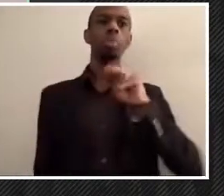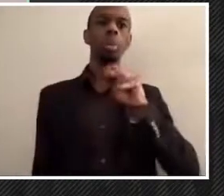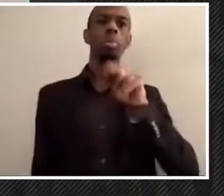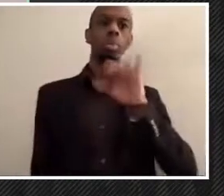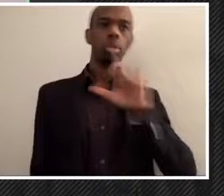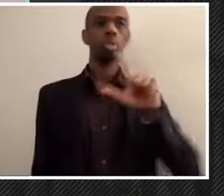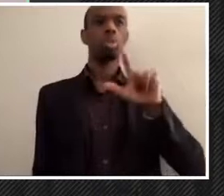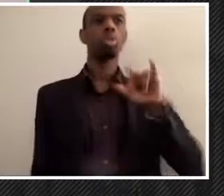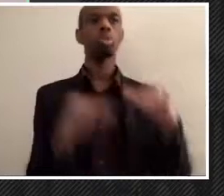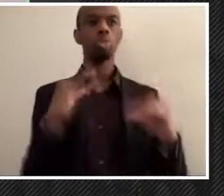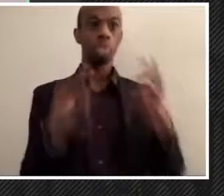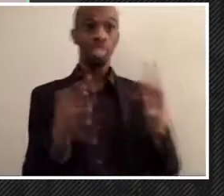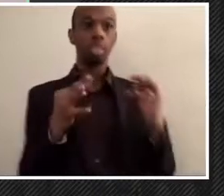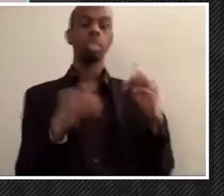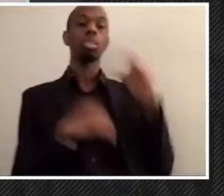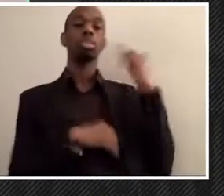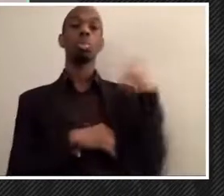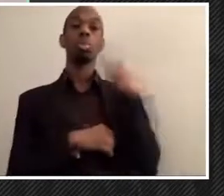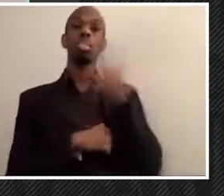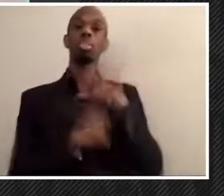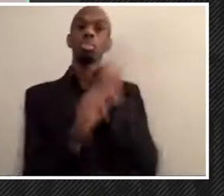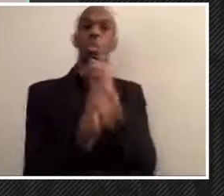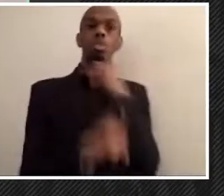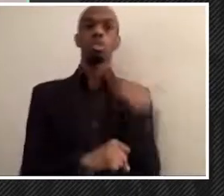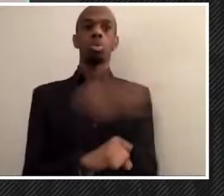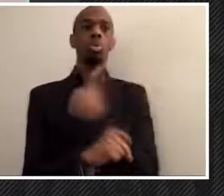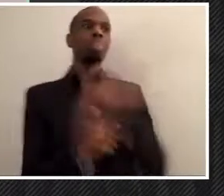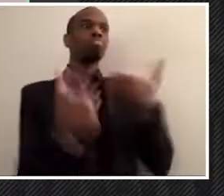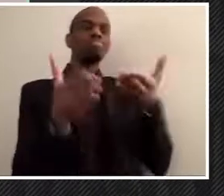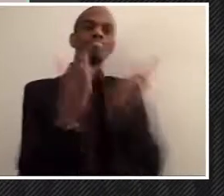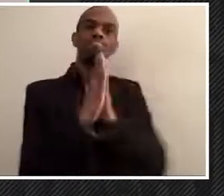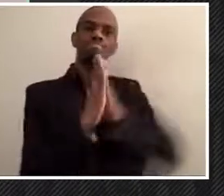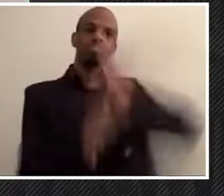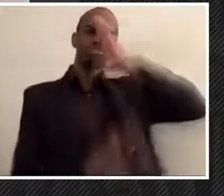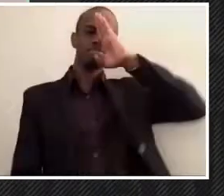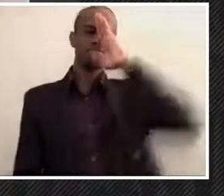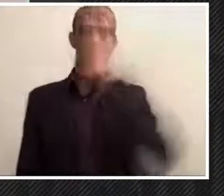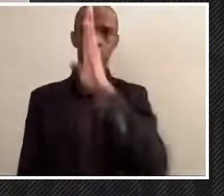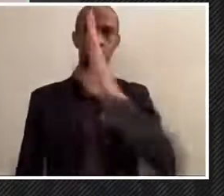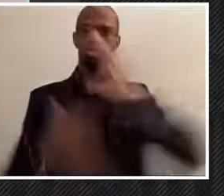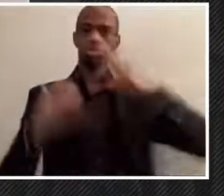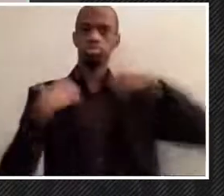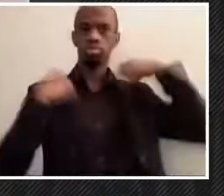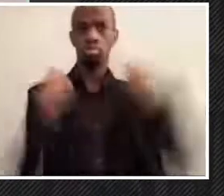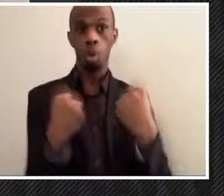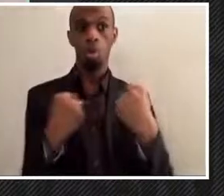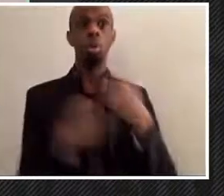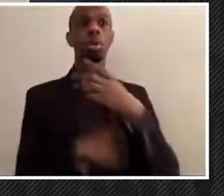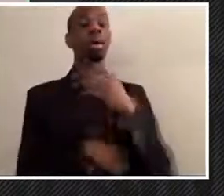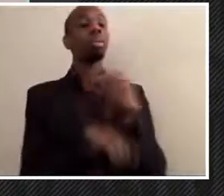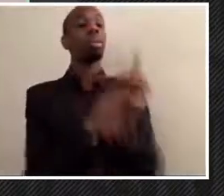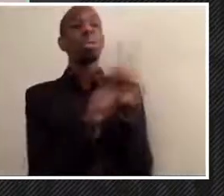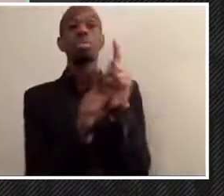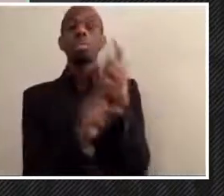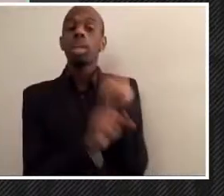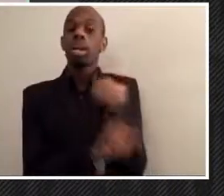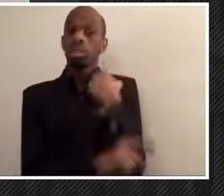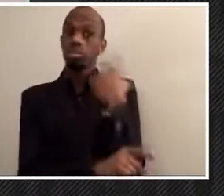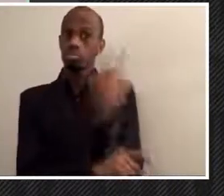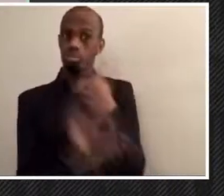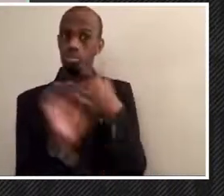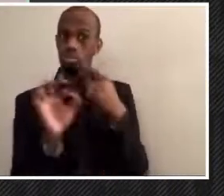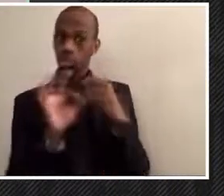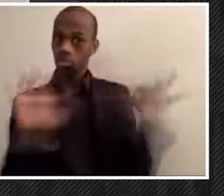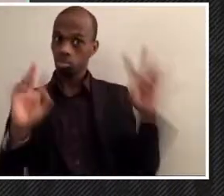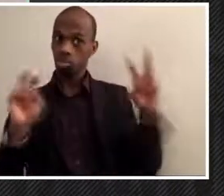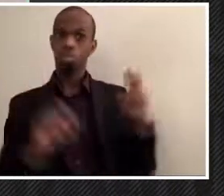in our ask, but also, you know, I've often said, if we're going to say no to something, we have to be